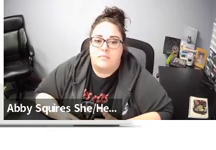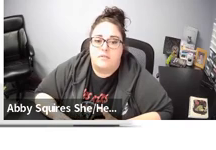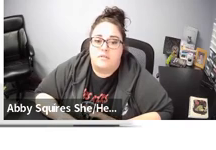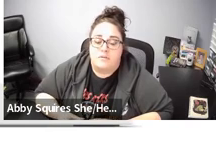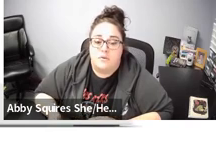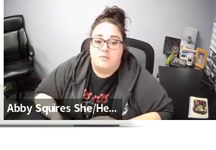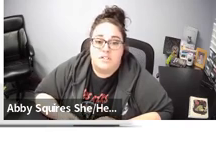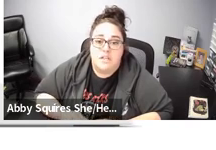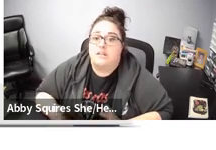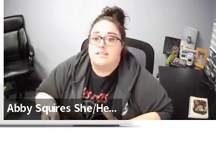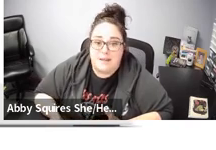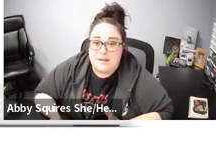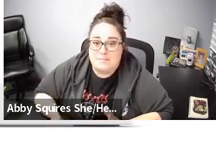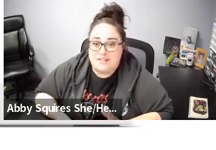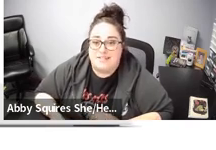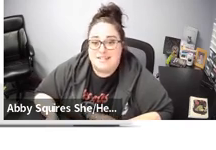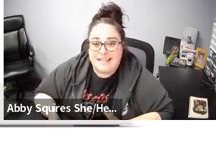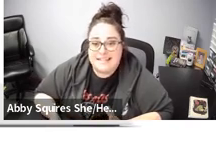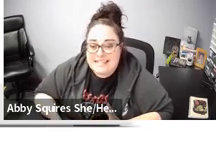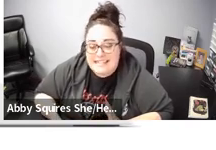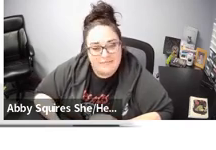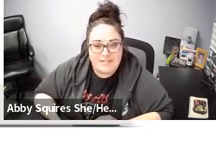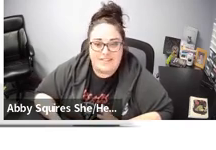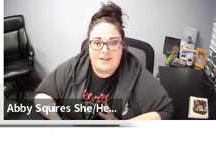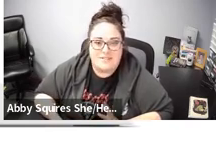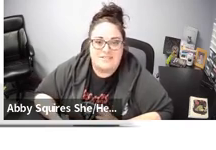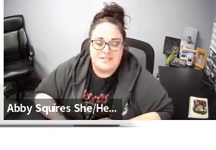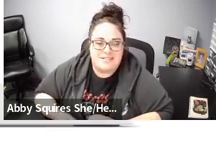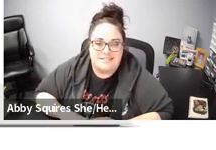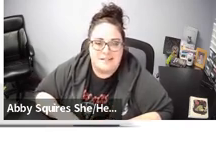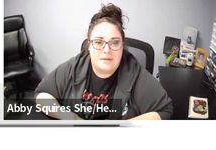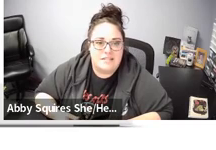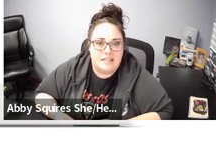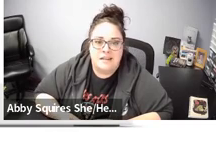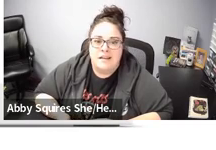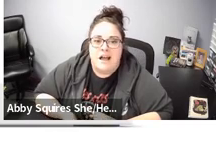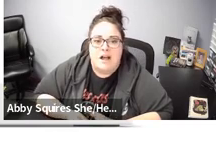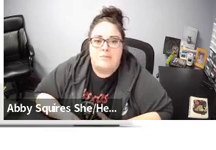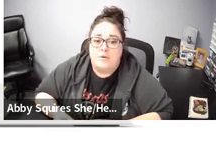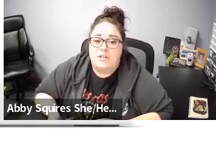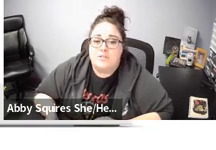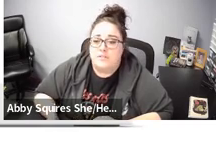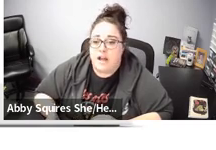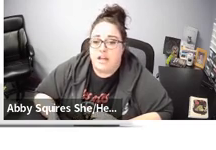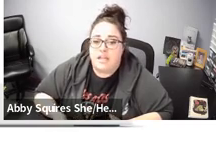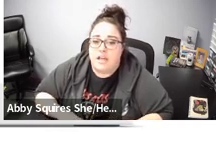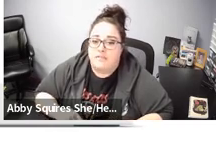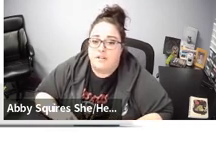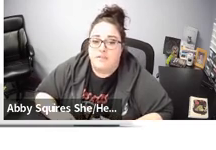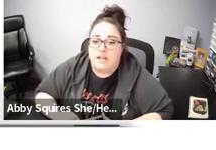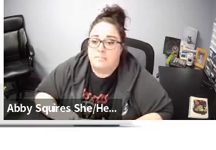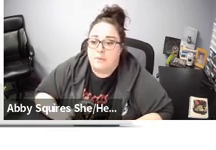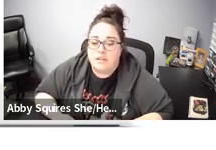a ridiculous amount of inputs, there's 19, which I thought was just amazing. You can use a variety